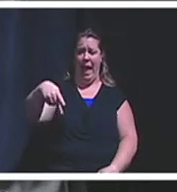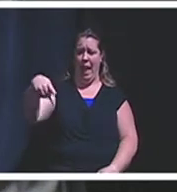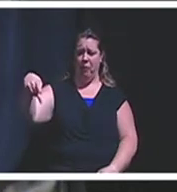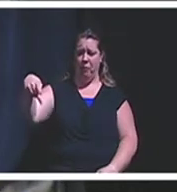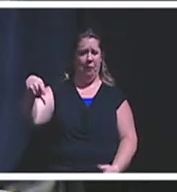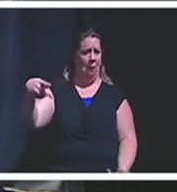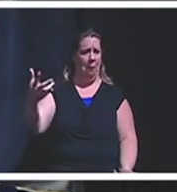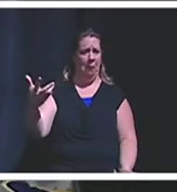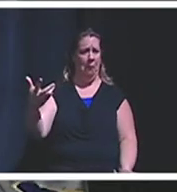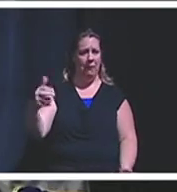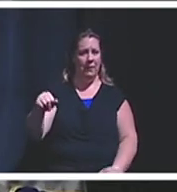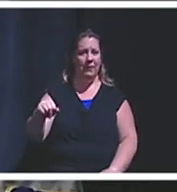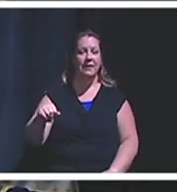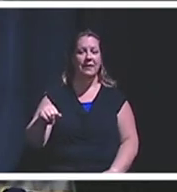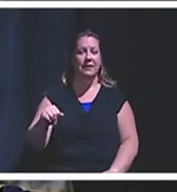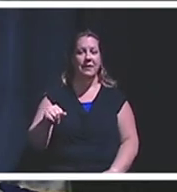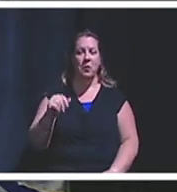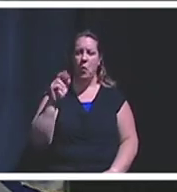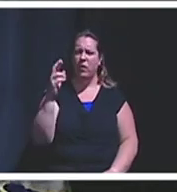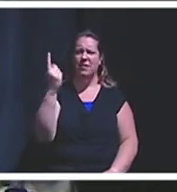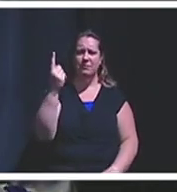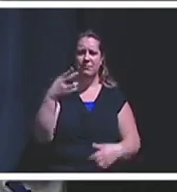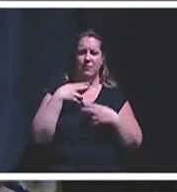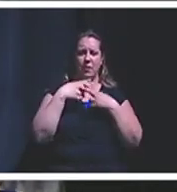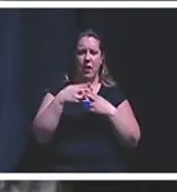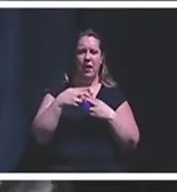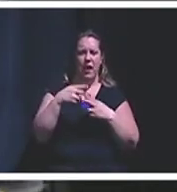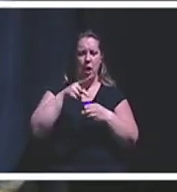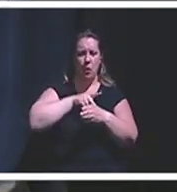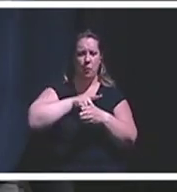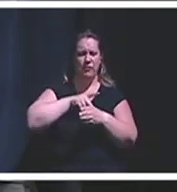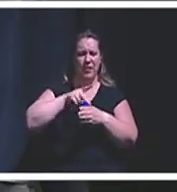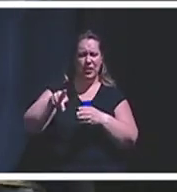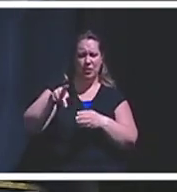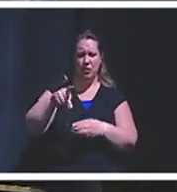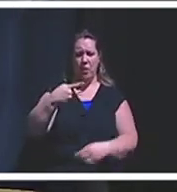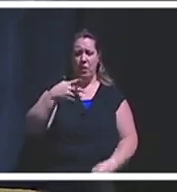or that there would be such a thing as a professional blogger,